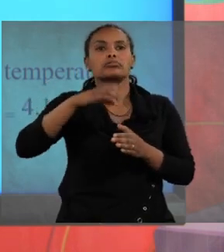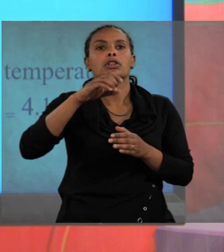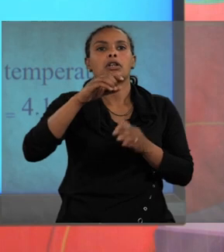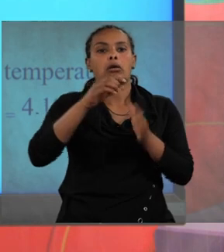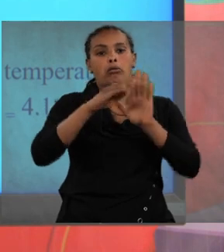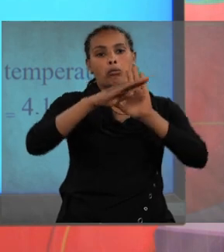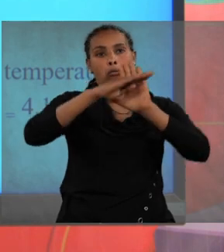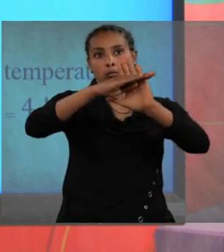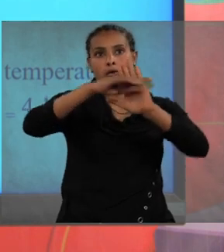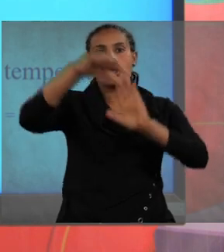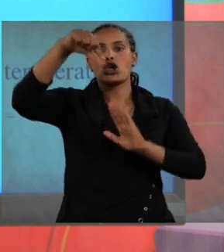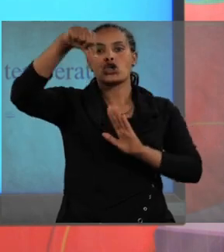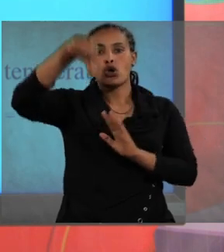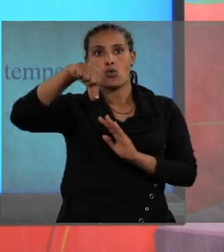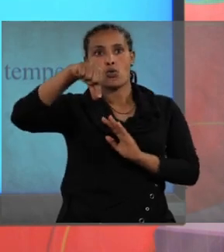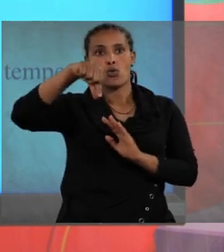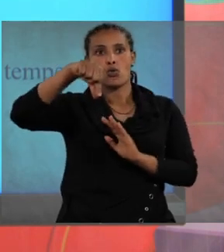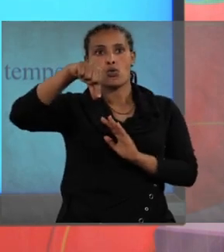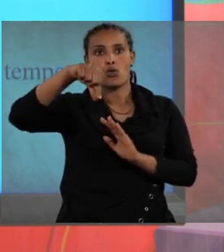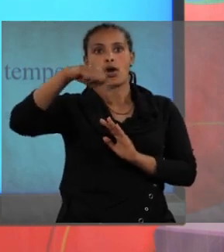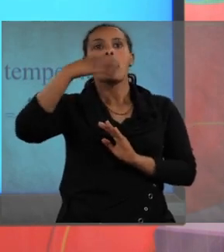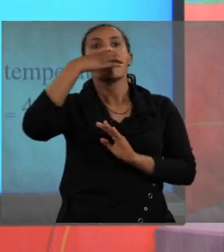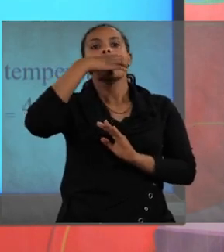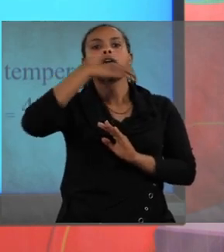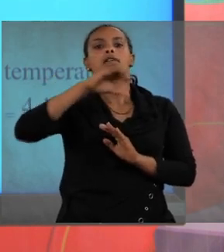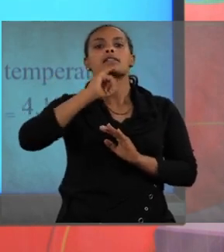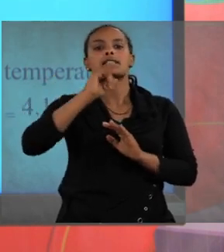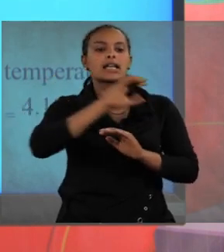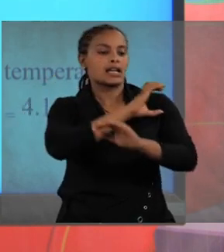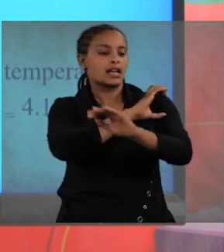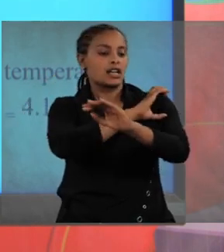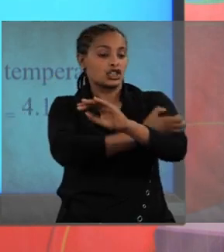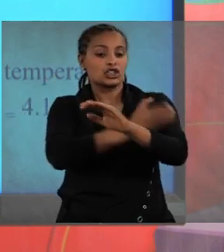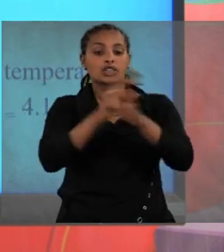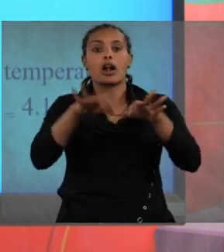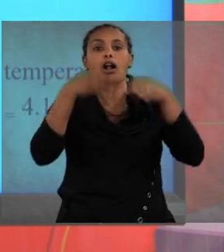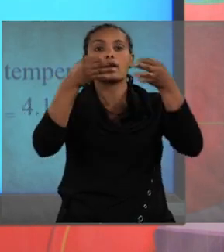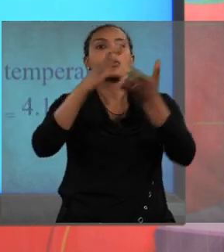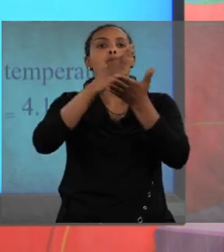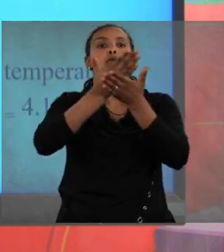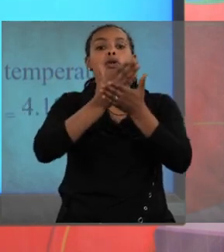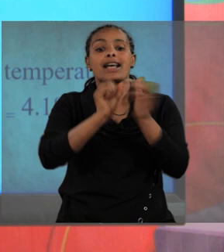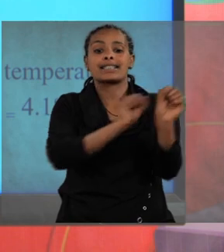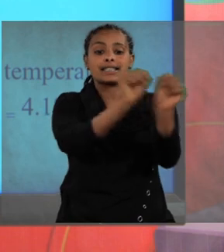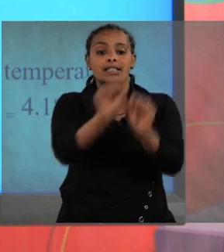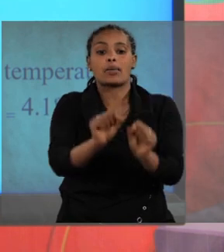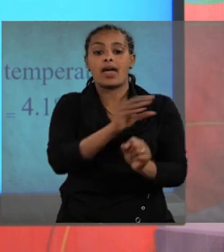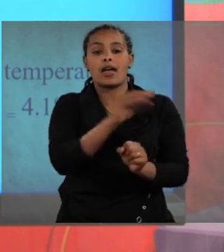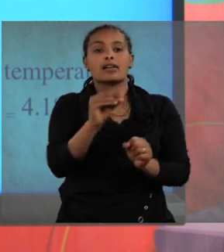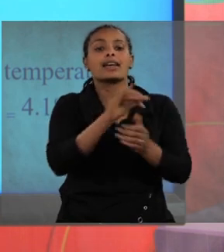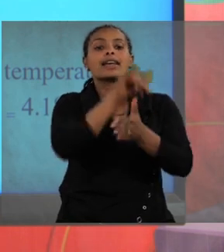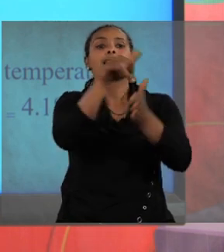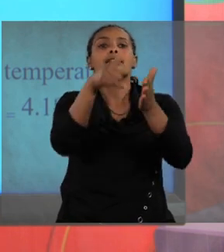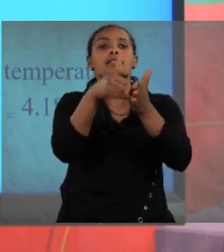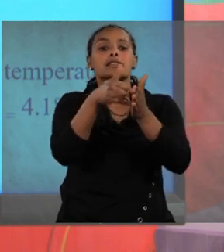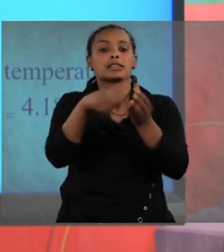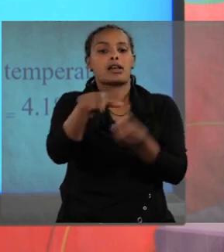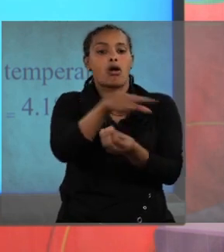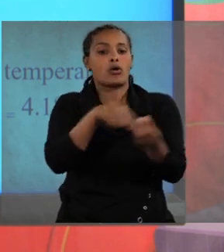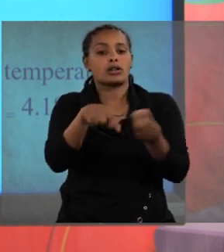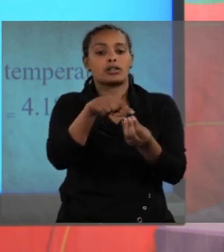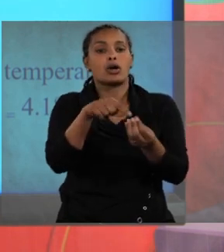symbol Q. Heat is energy transfer between a system and its